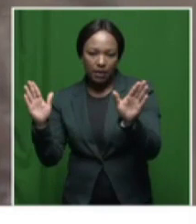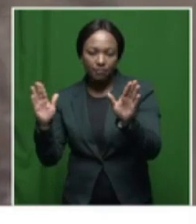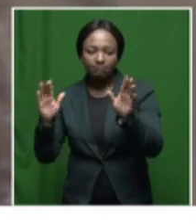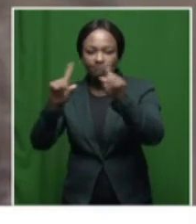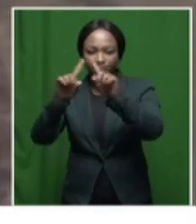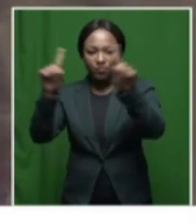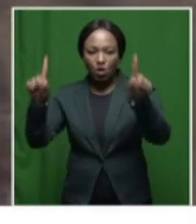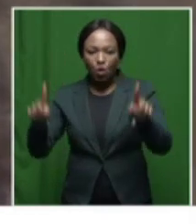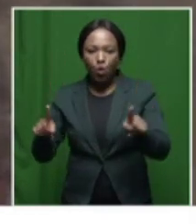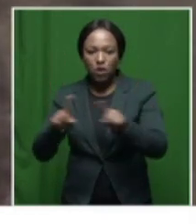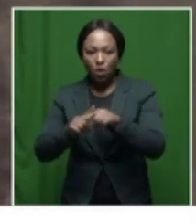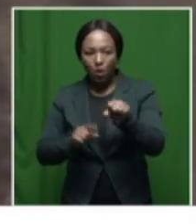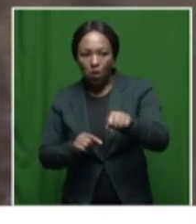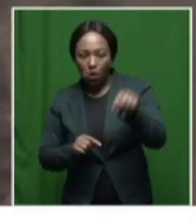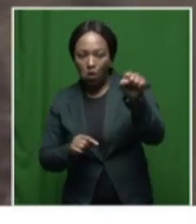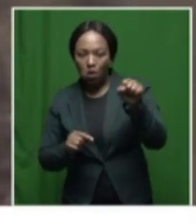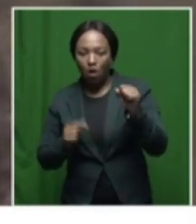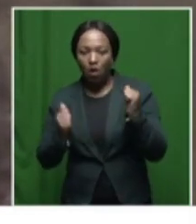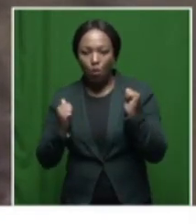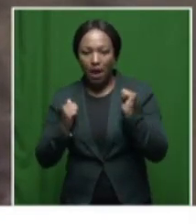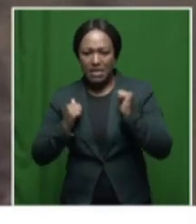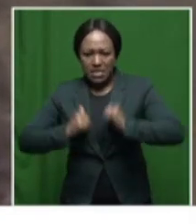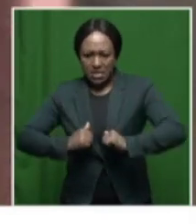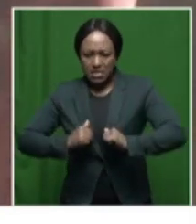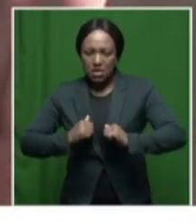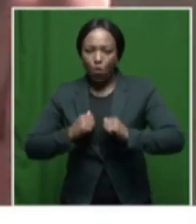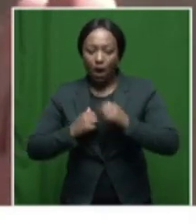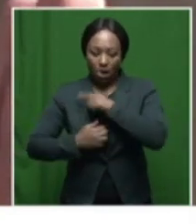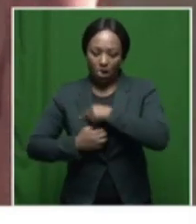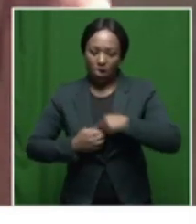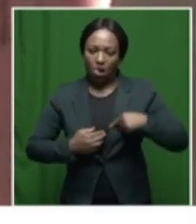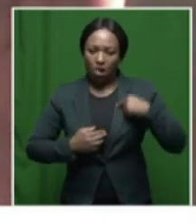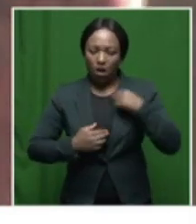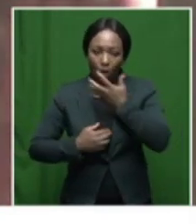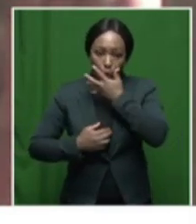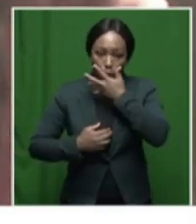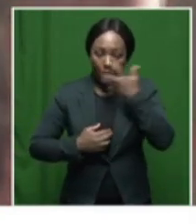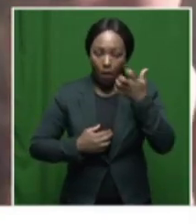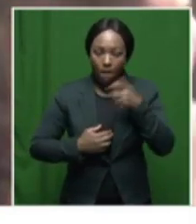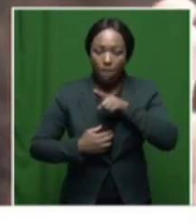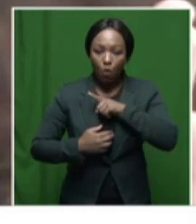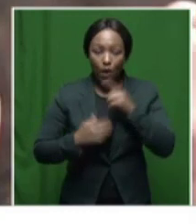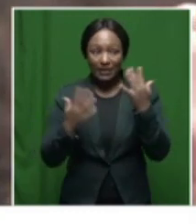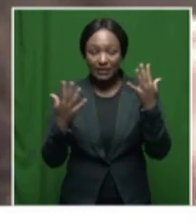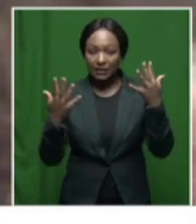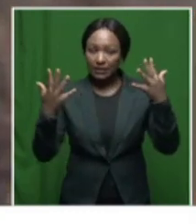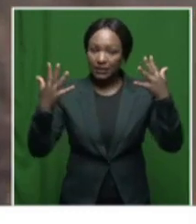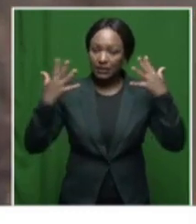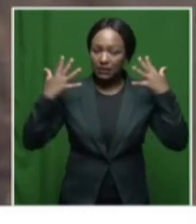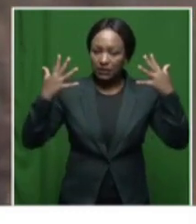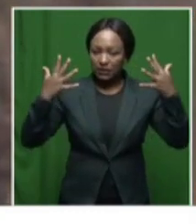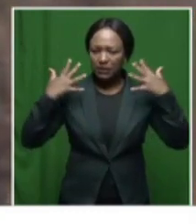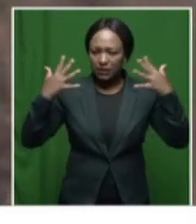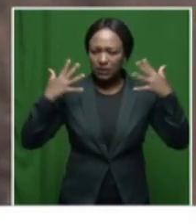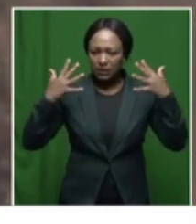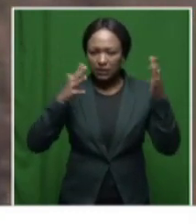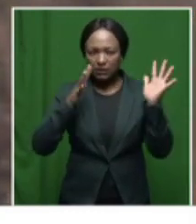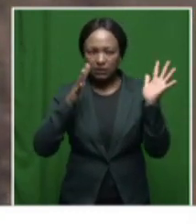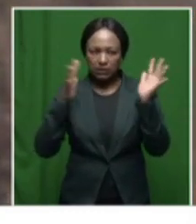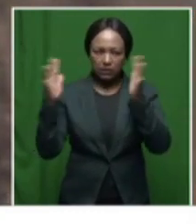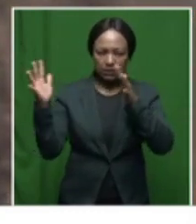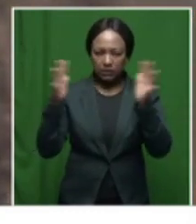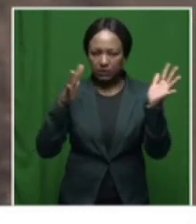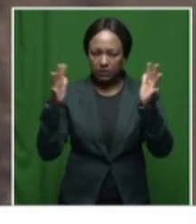extra jersey, please do it this winters, because ventilation is going to disperse the aerosol, make it grounded